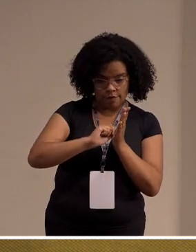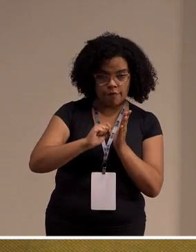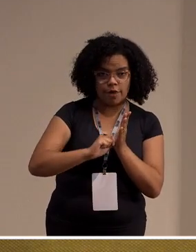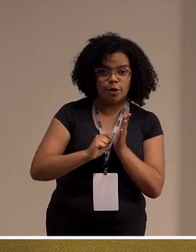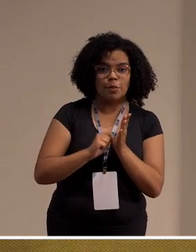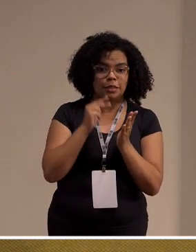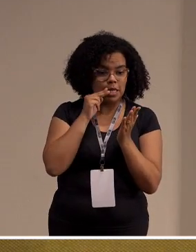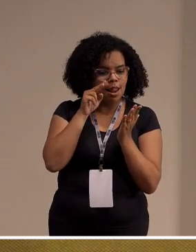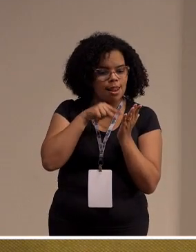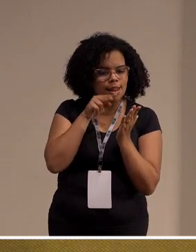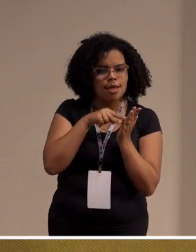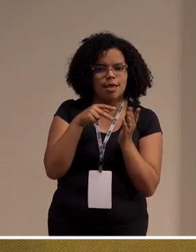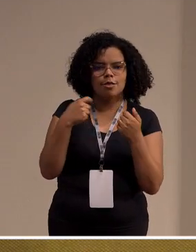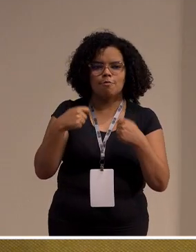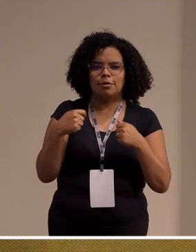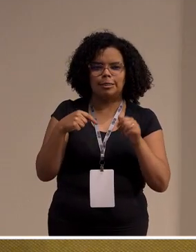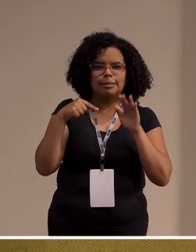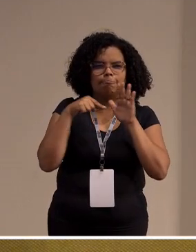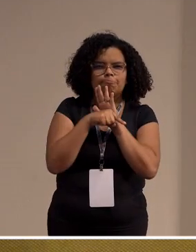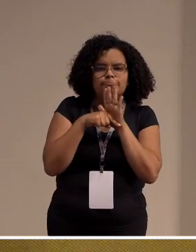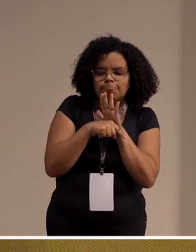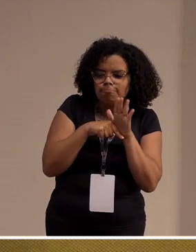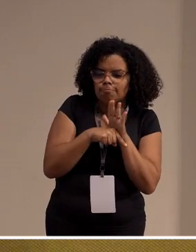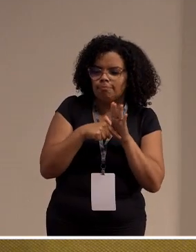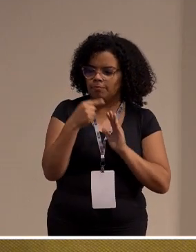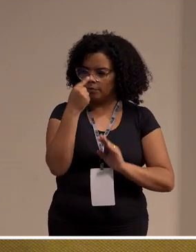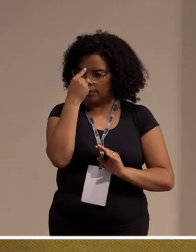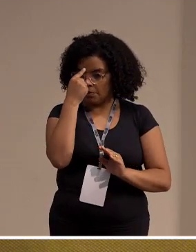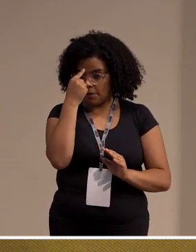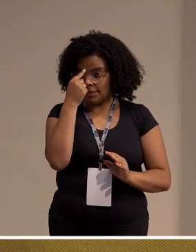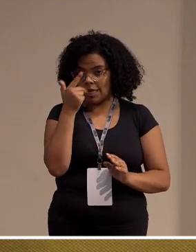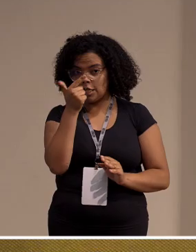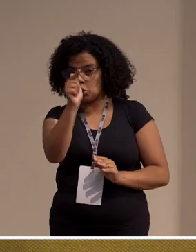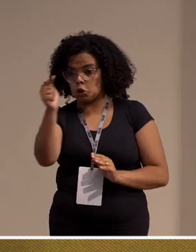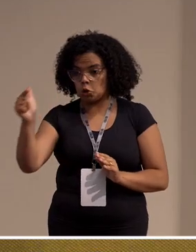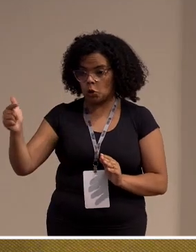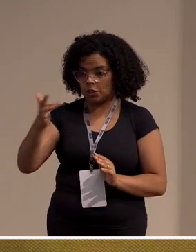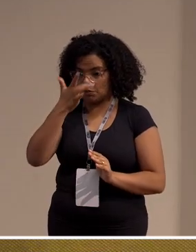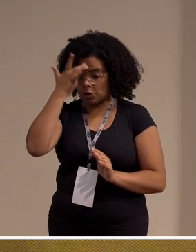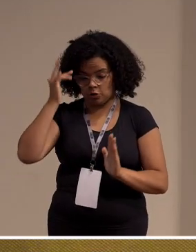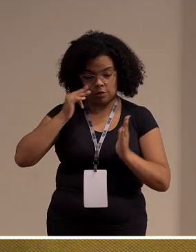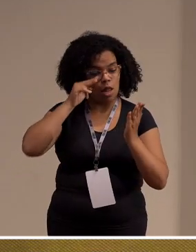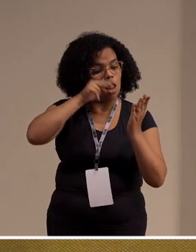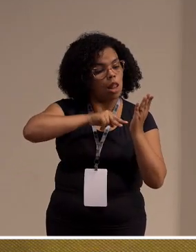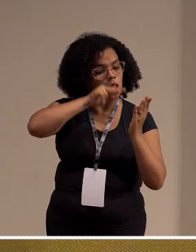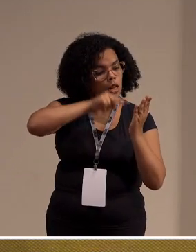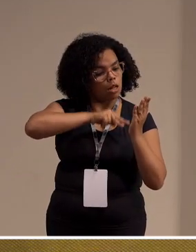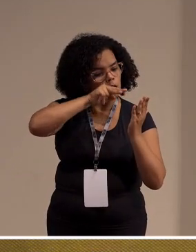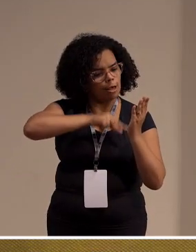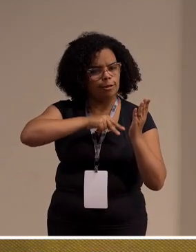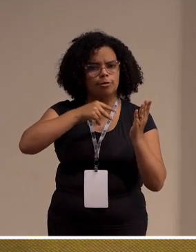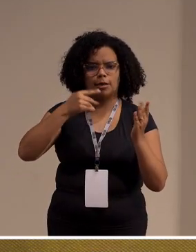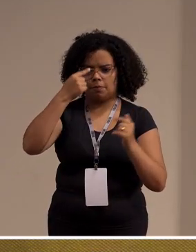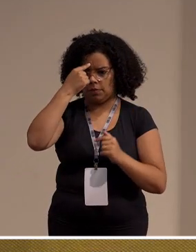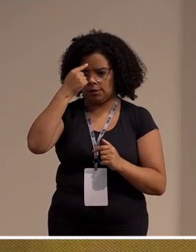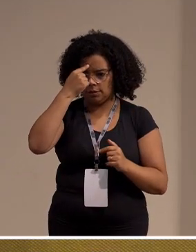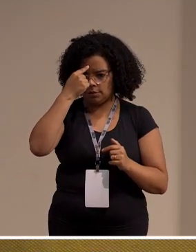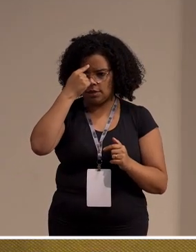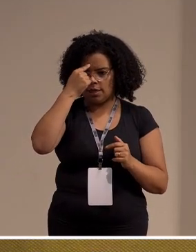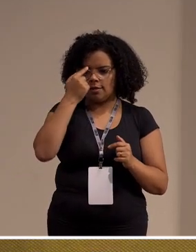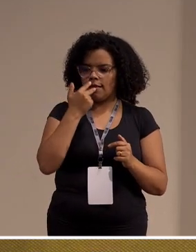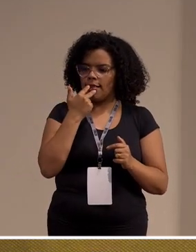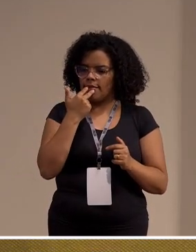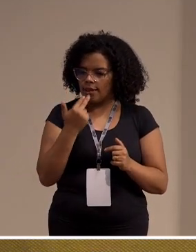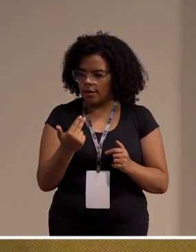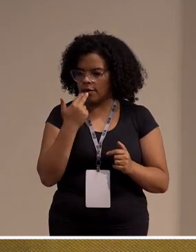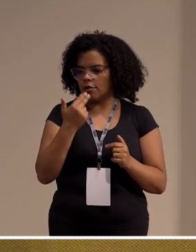that transaction. And so you're working to tell this story with language, with characters, etc., that